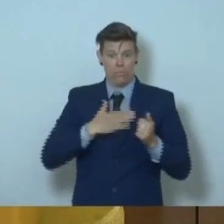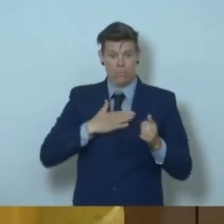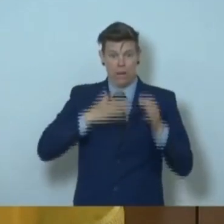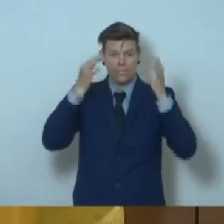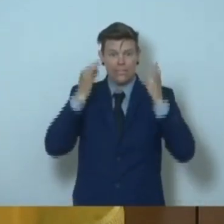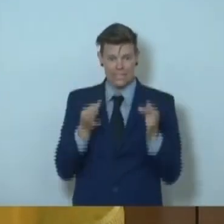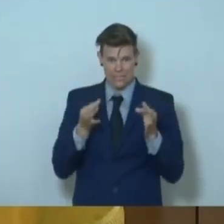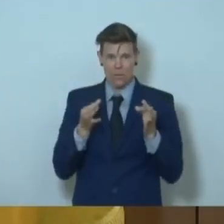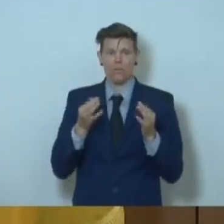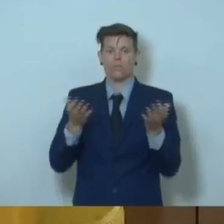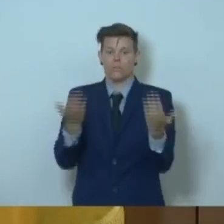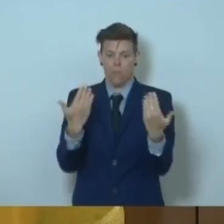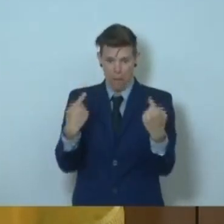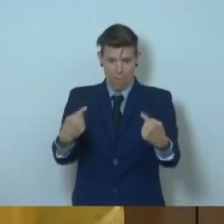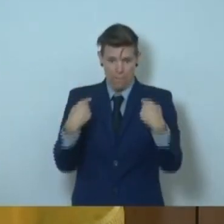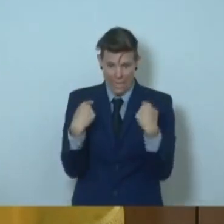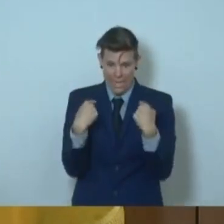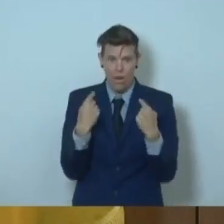mad at me.